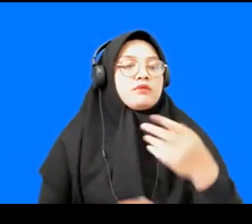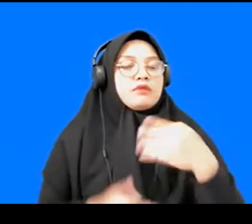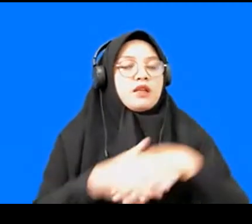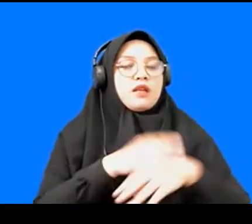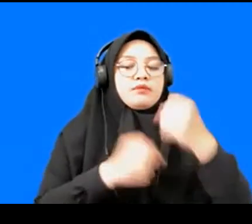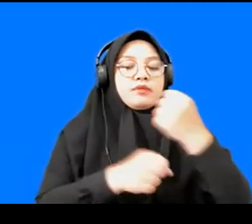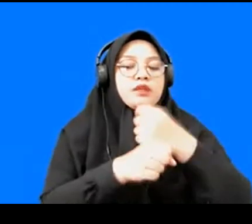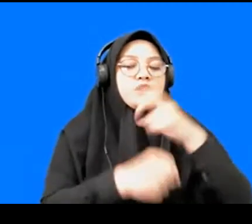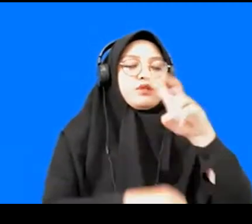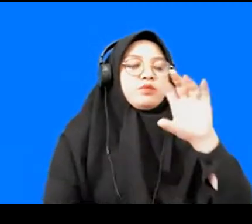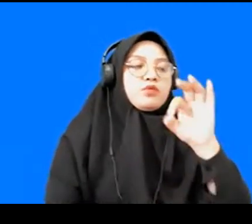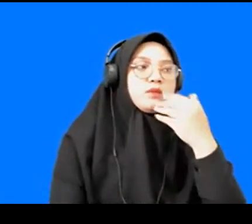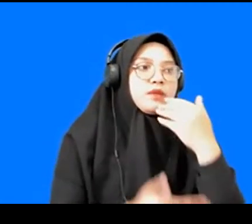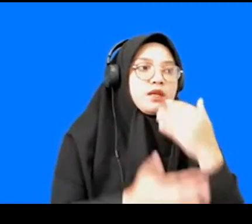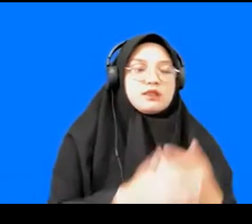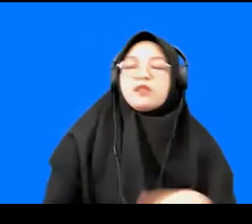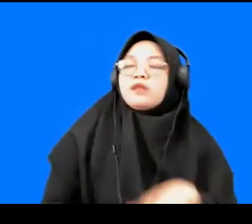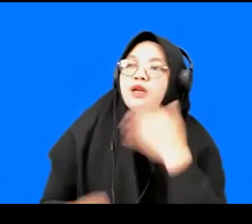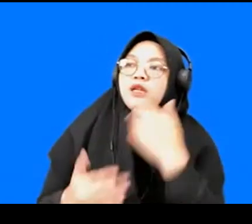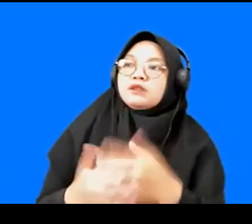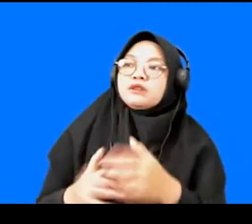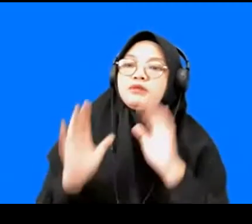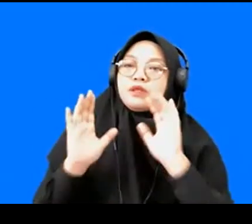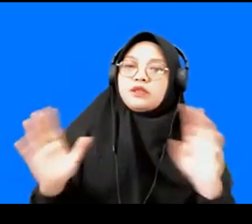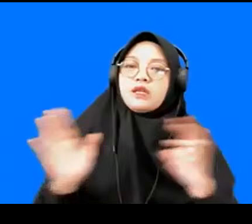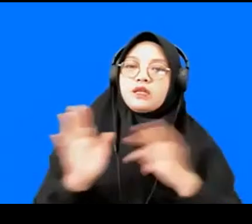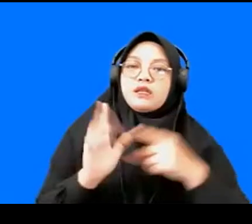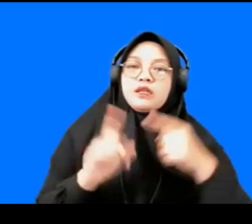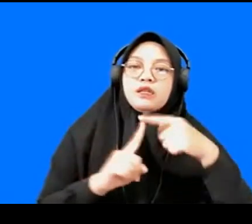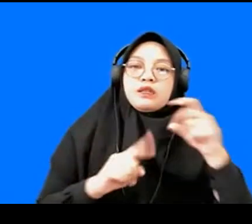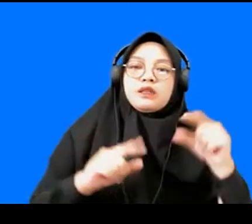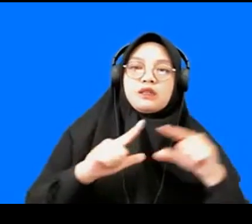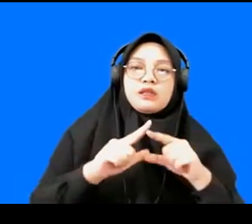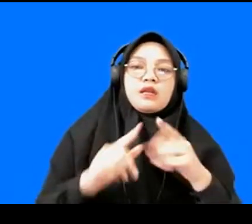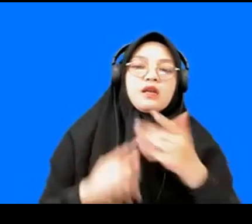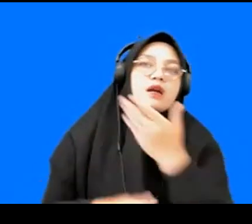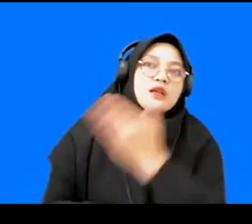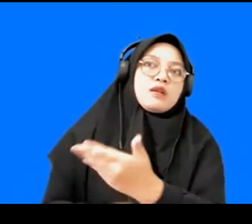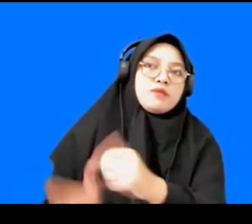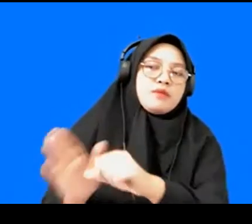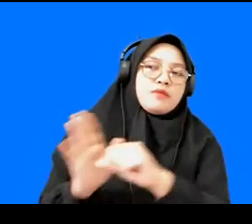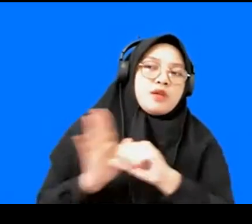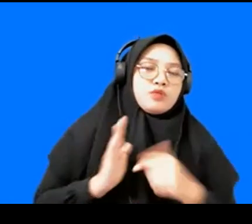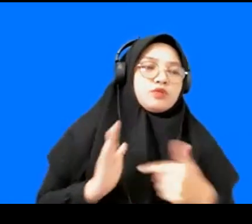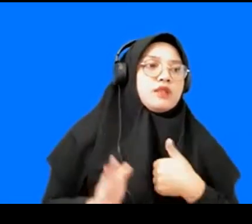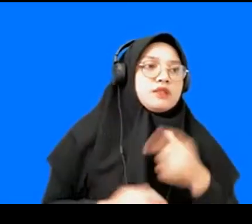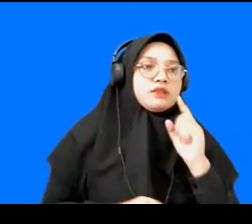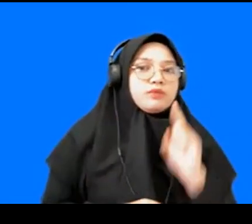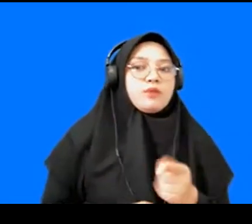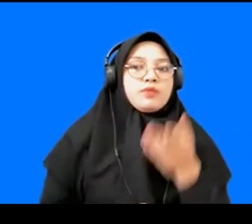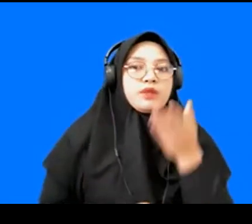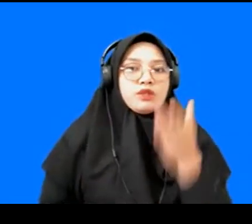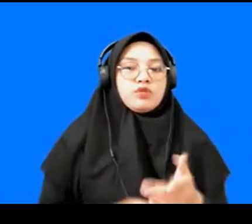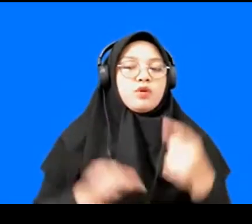Netra. And then, you know, you're really helping me because that's where the point on the G20 is they want to come in to close off.